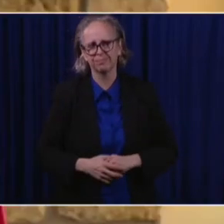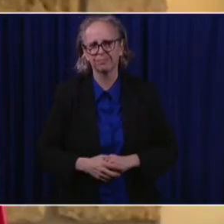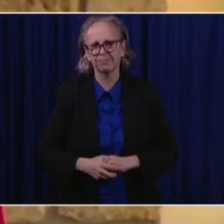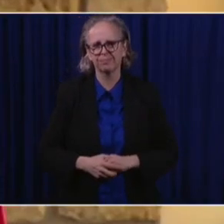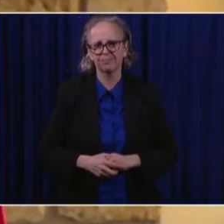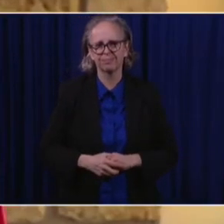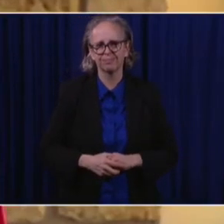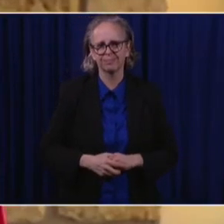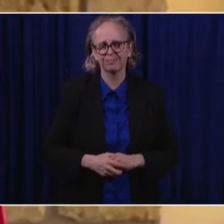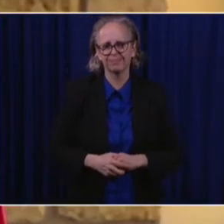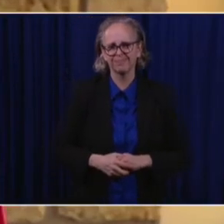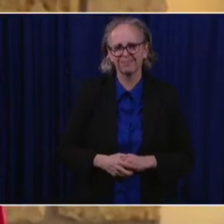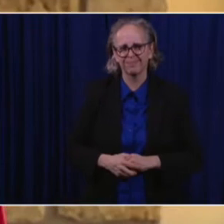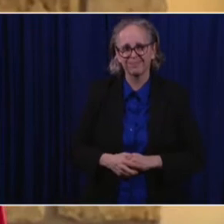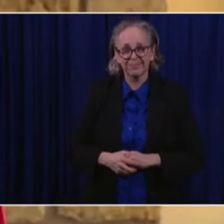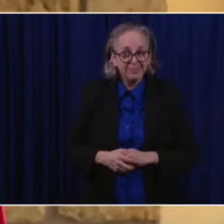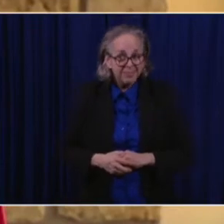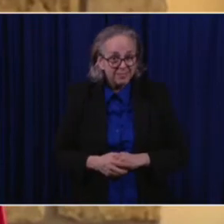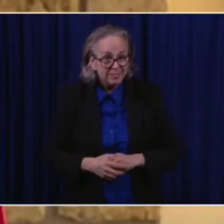Anybody else?